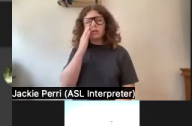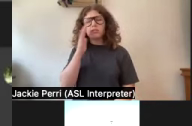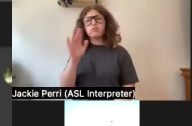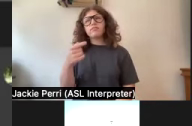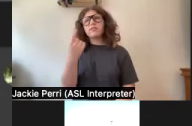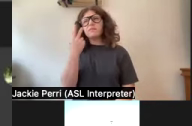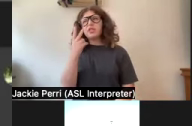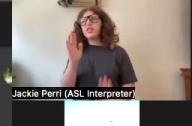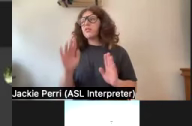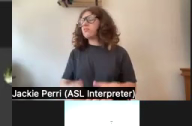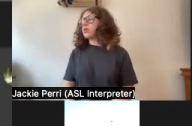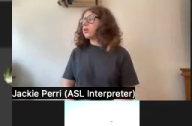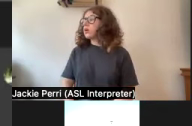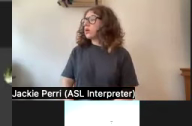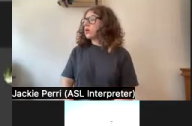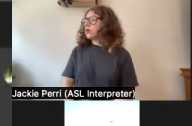connection.